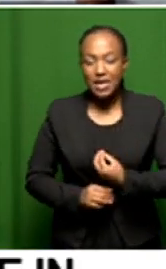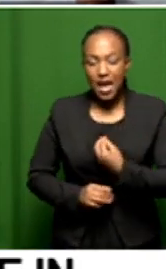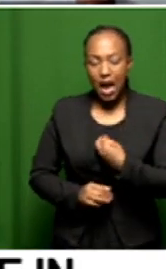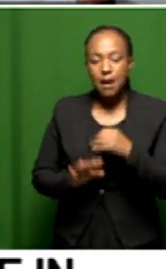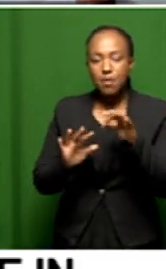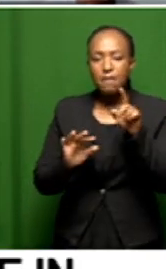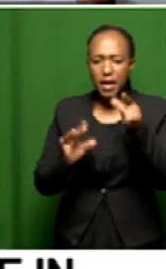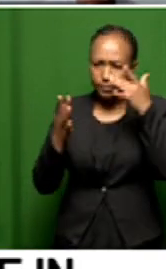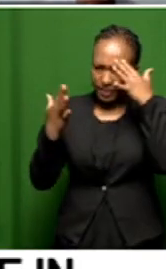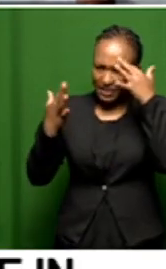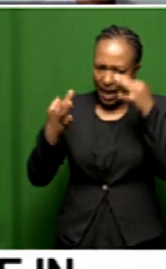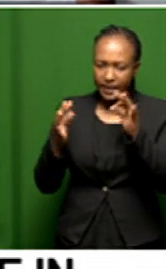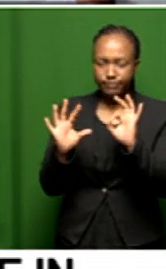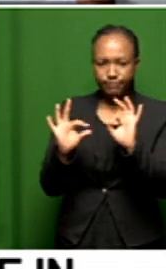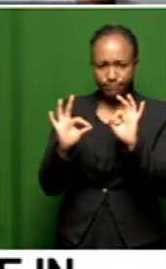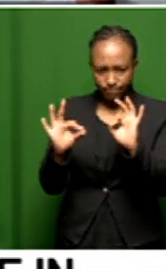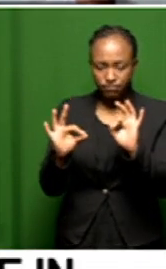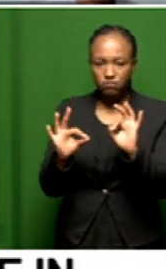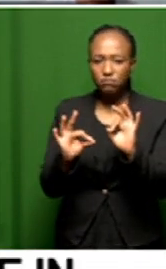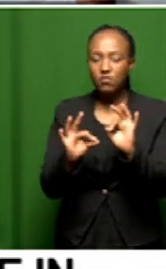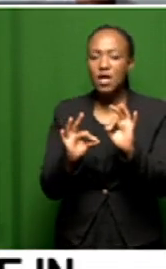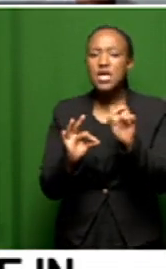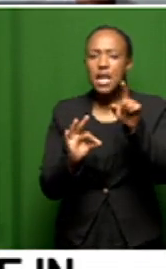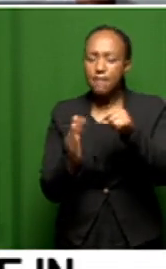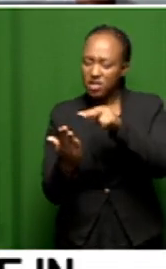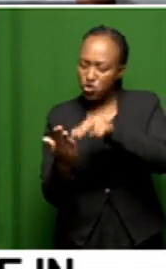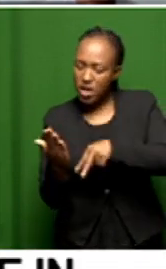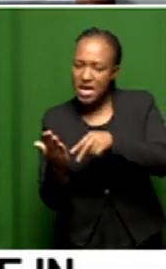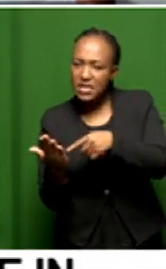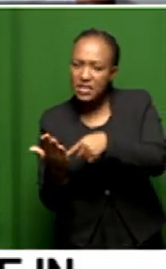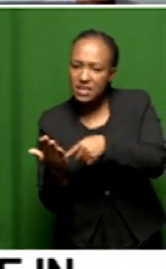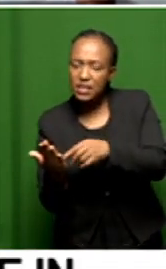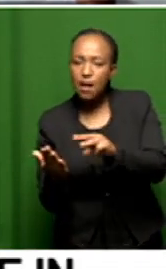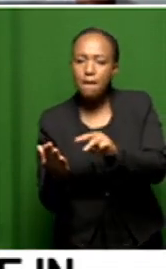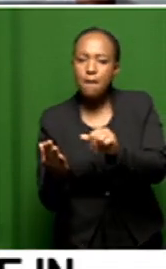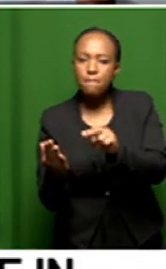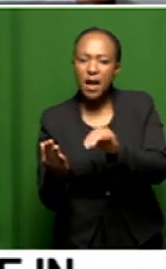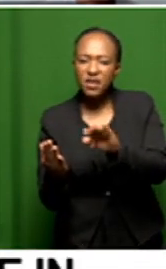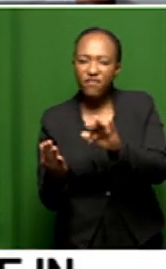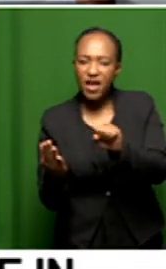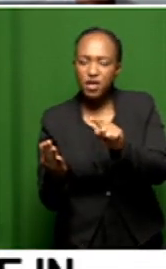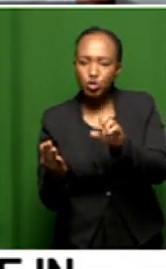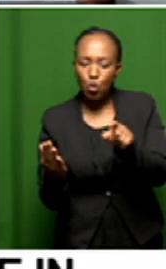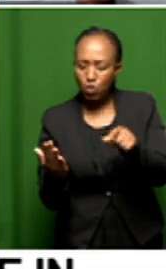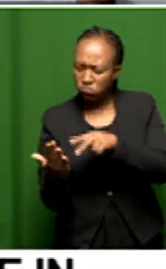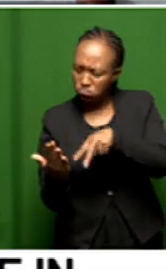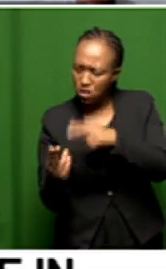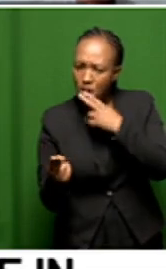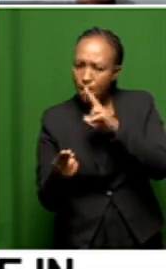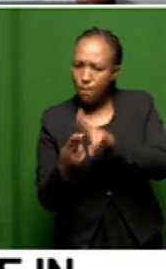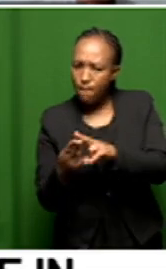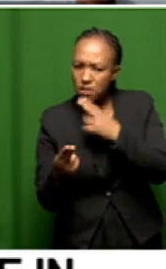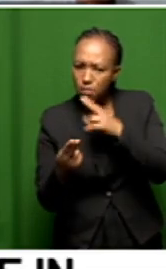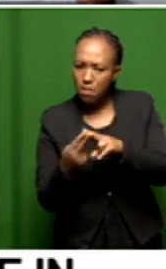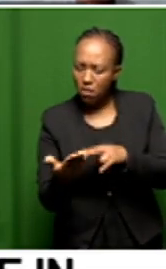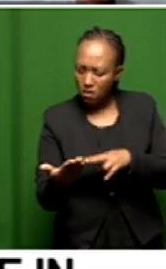make informed voting. They must engage with the manifestos. They must engage and see which one do we relate to most, which one is most likely